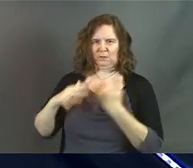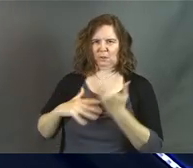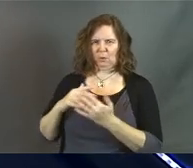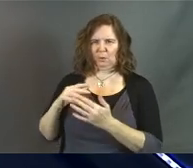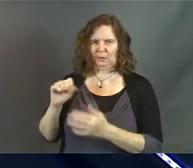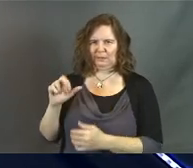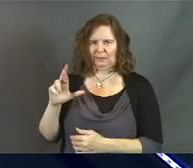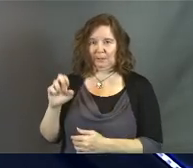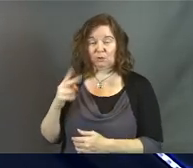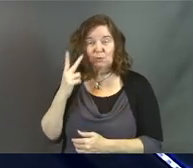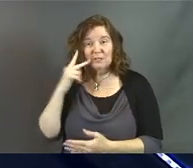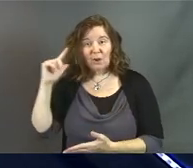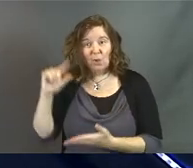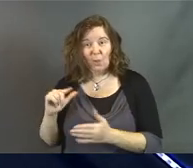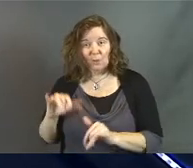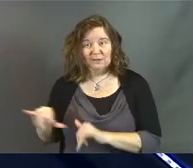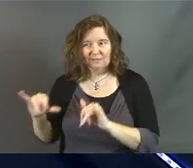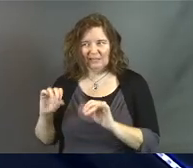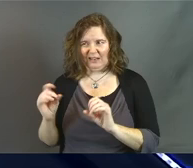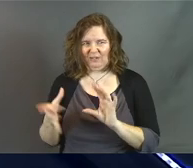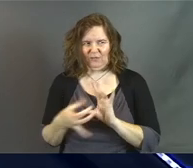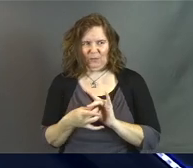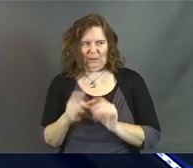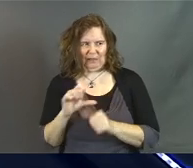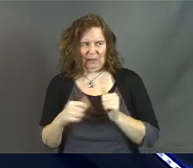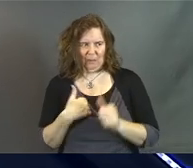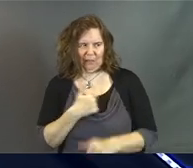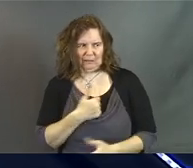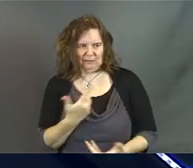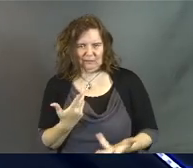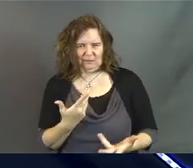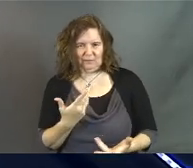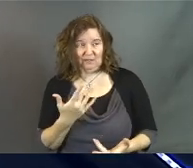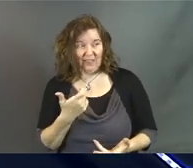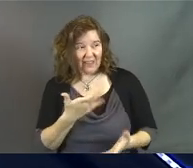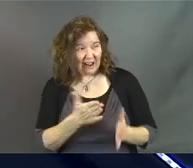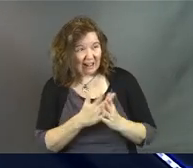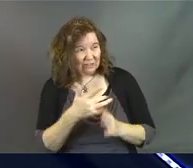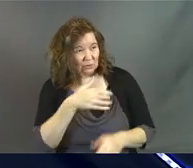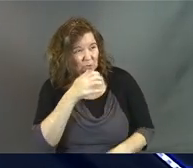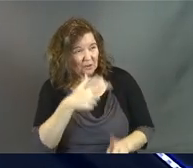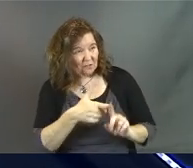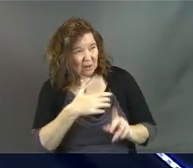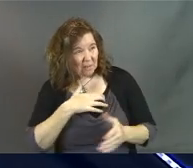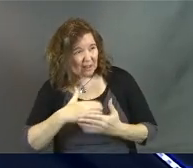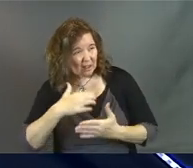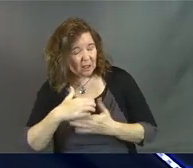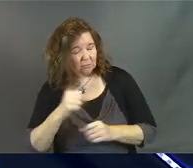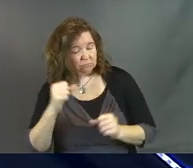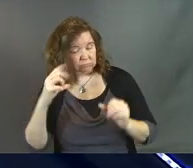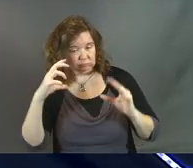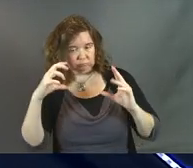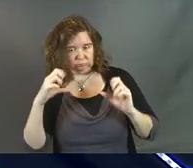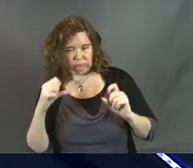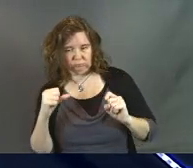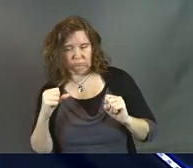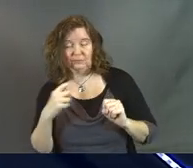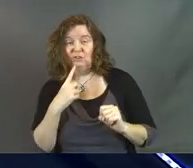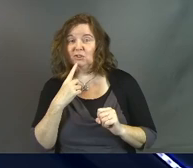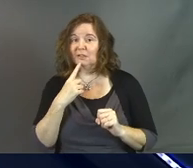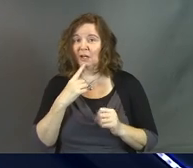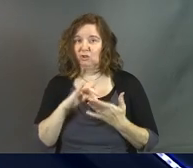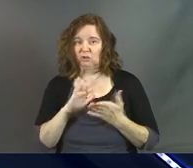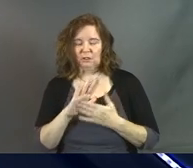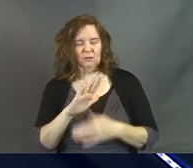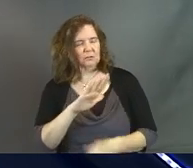her standard is? They don't even have anything to do with us, let alone drink from our cup. Jesus, she said to